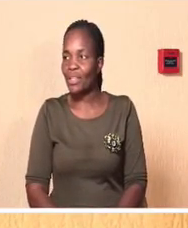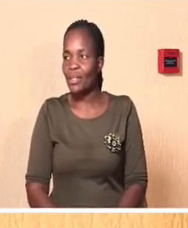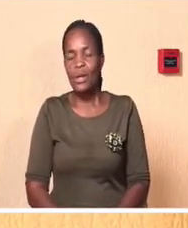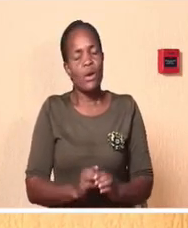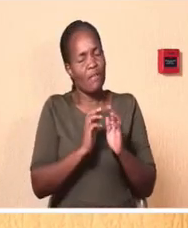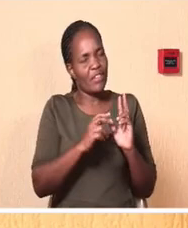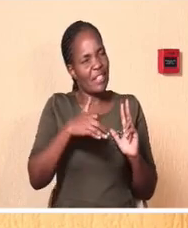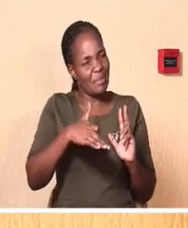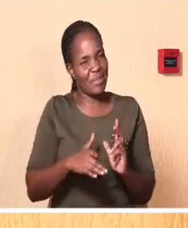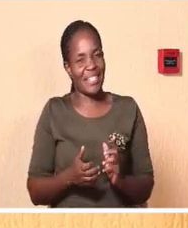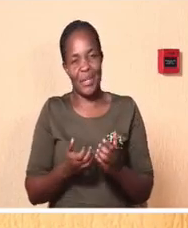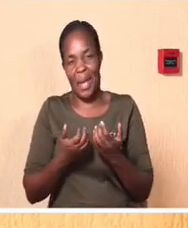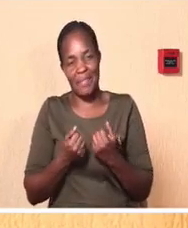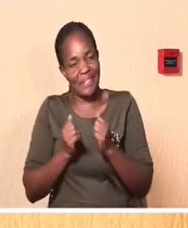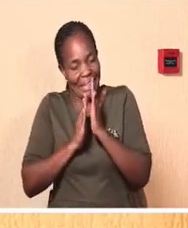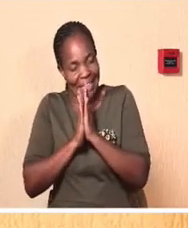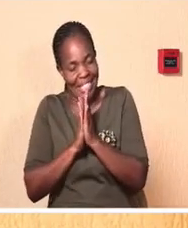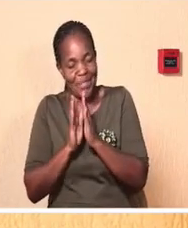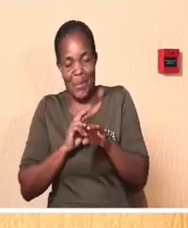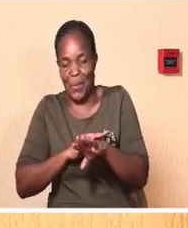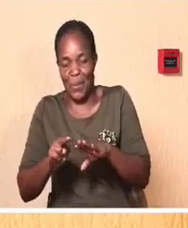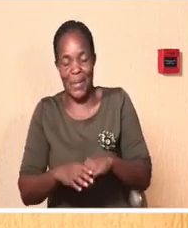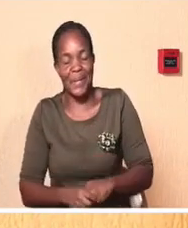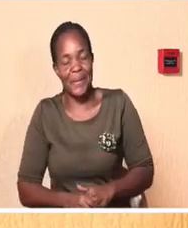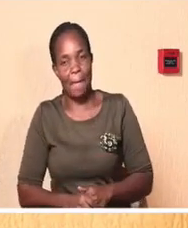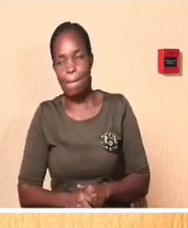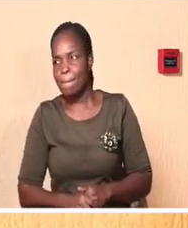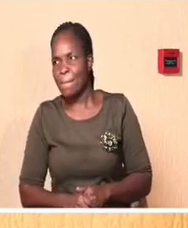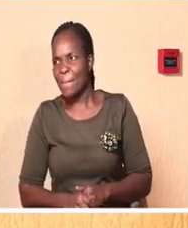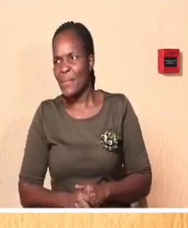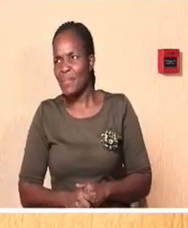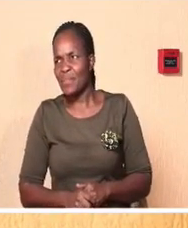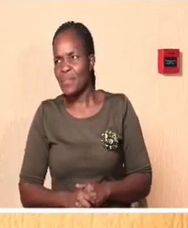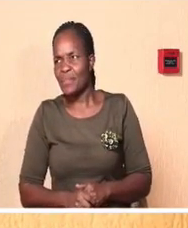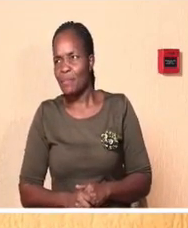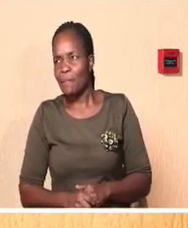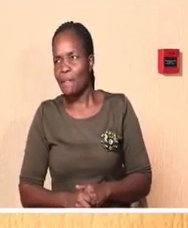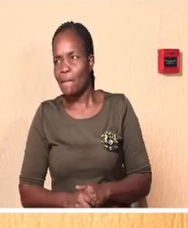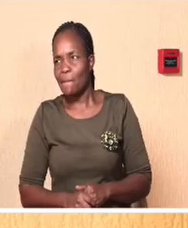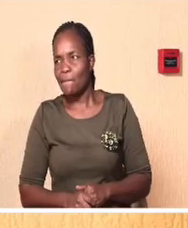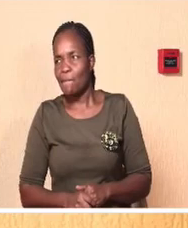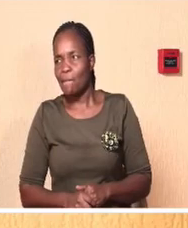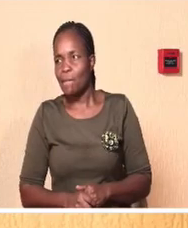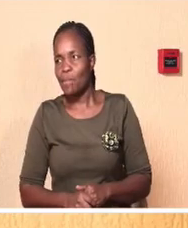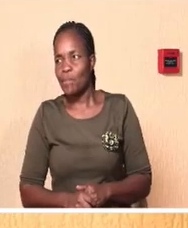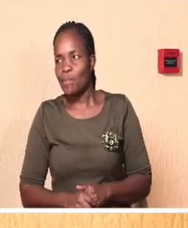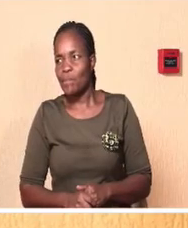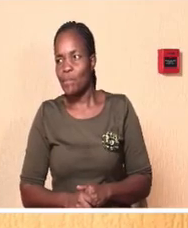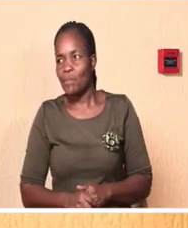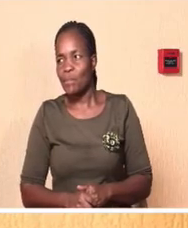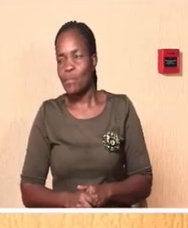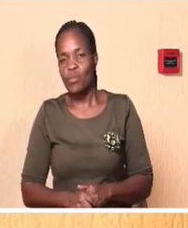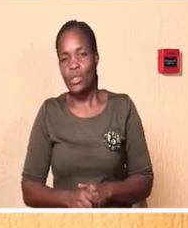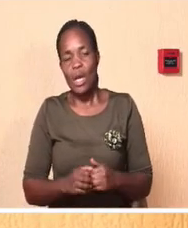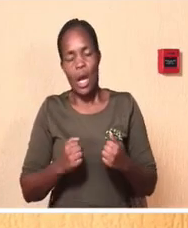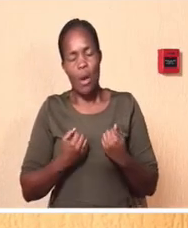people. We have a way of settling into something very quickly. I think already for